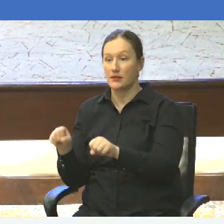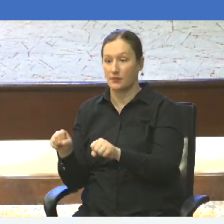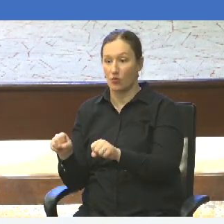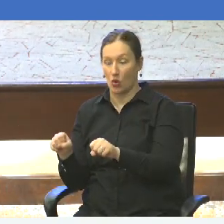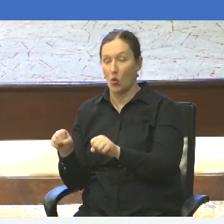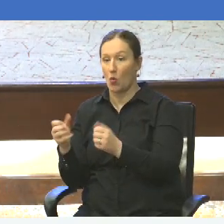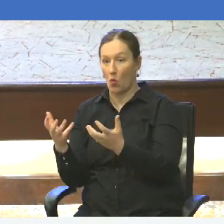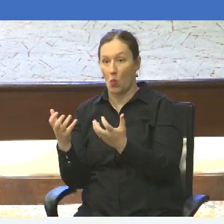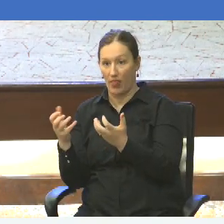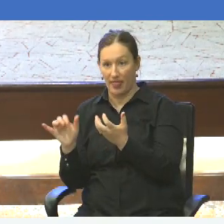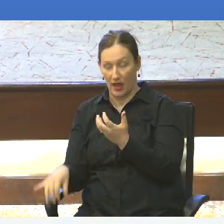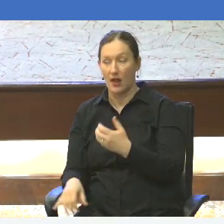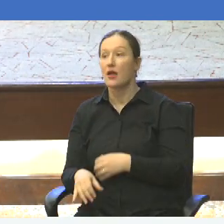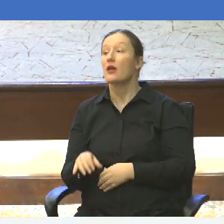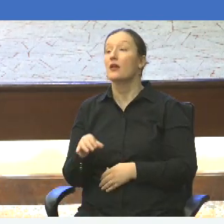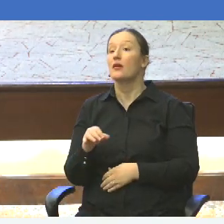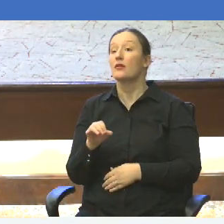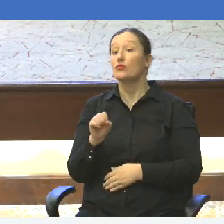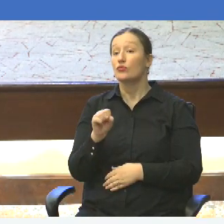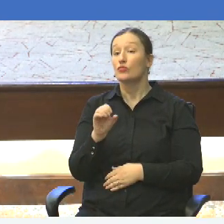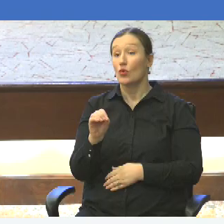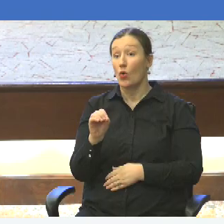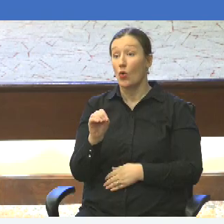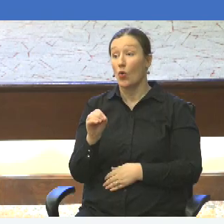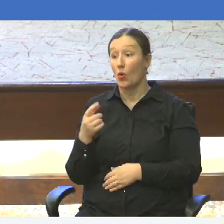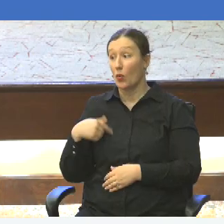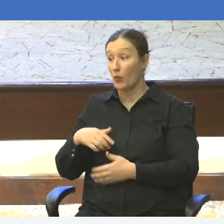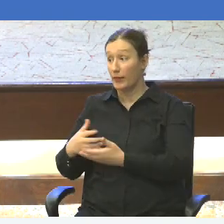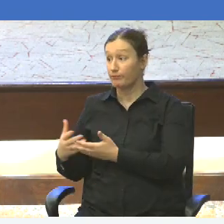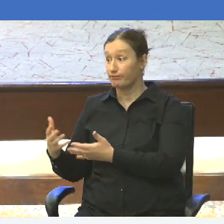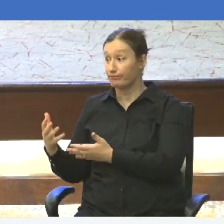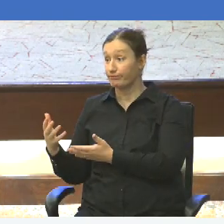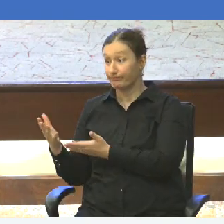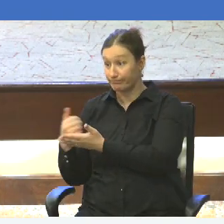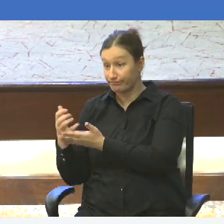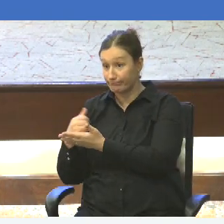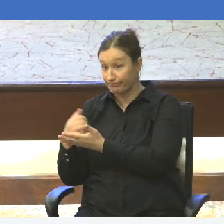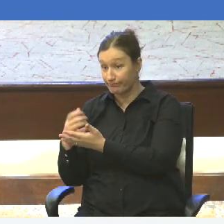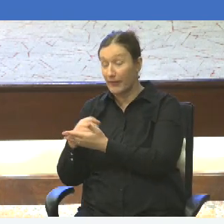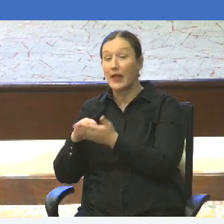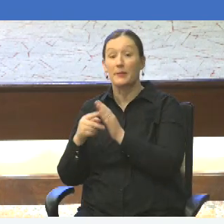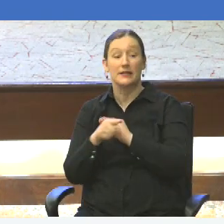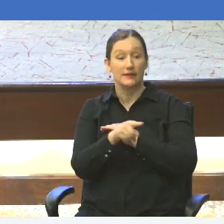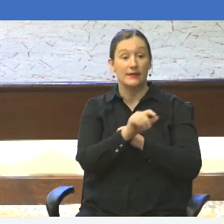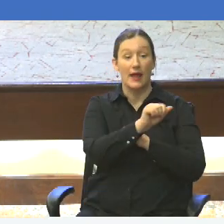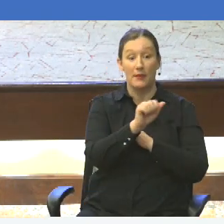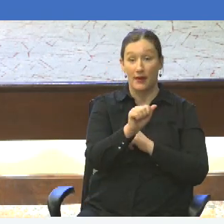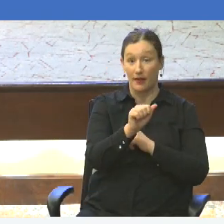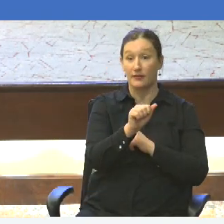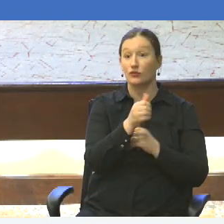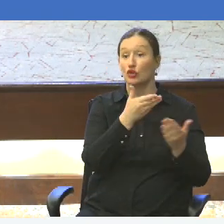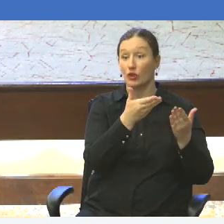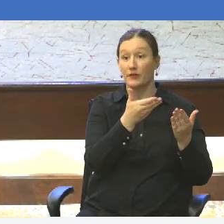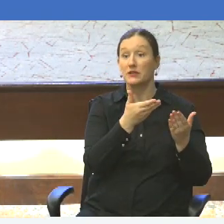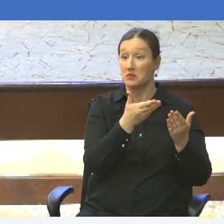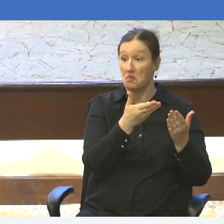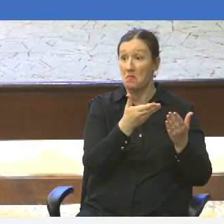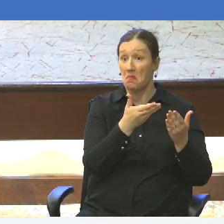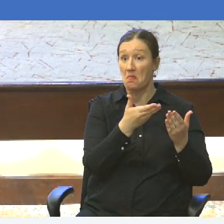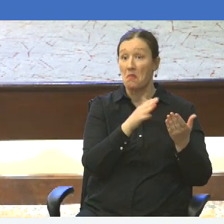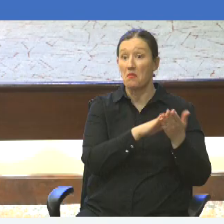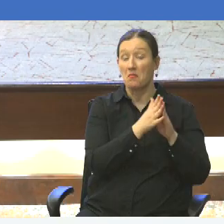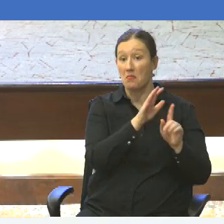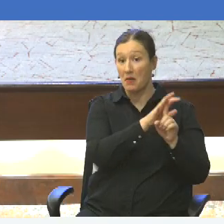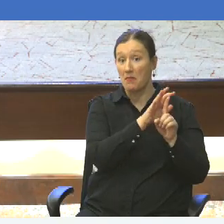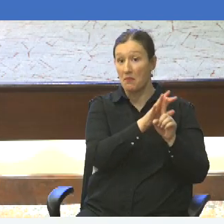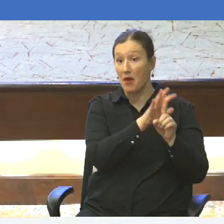airline service. In this particular case, again, while there's been a few limited fair market value assessments